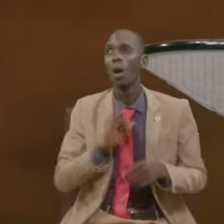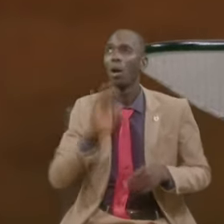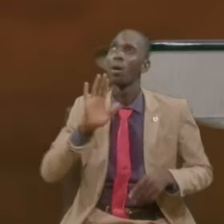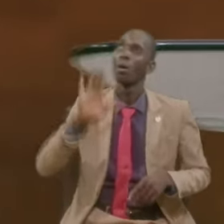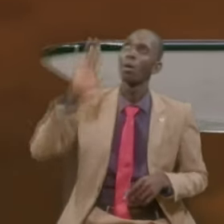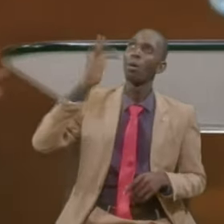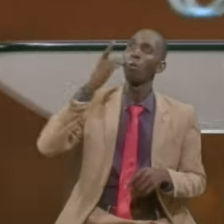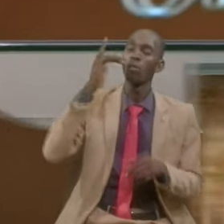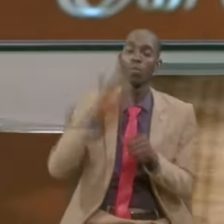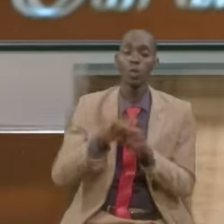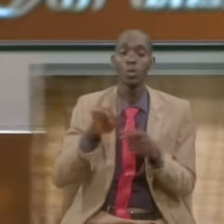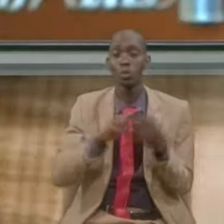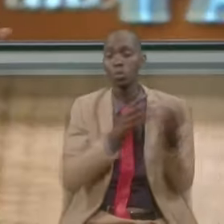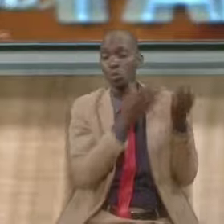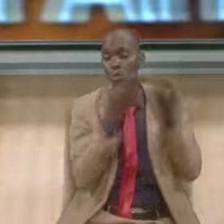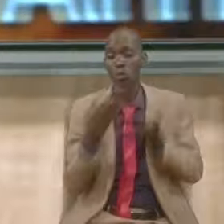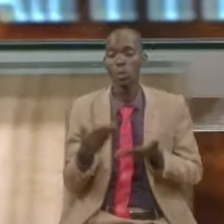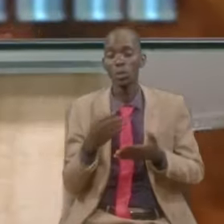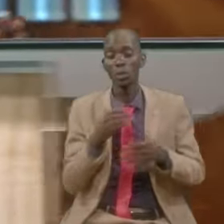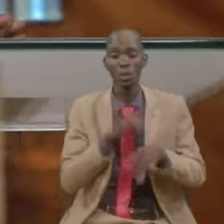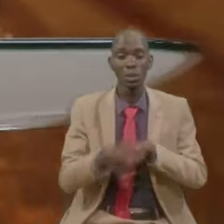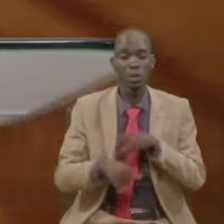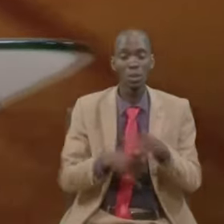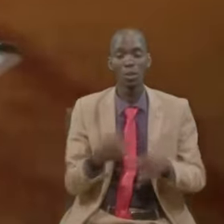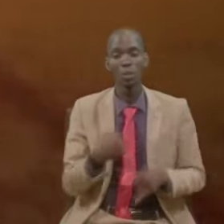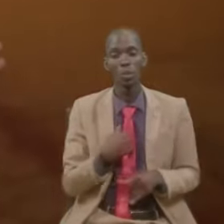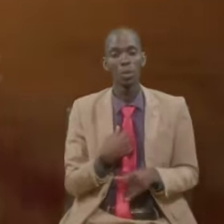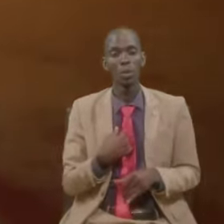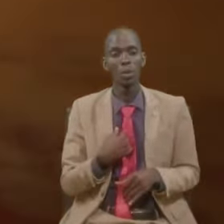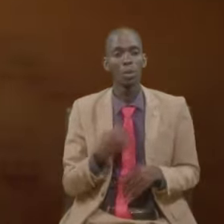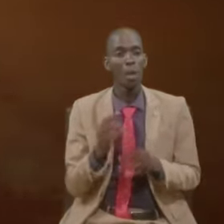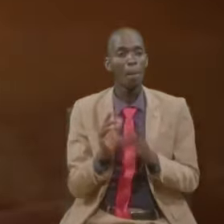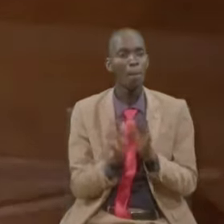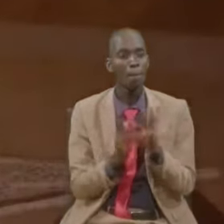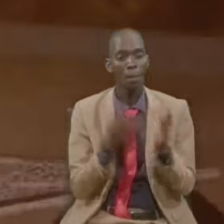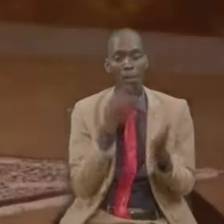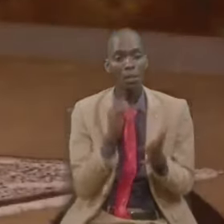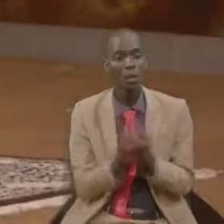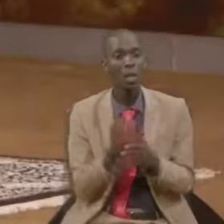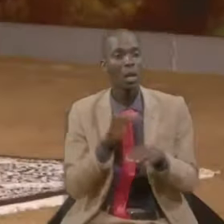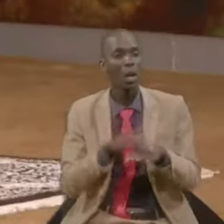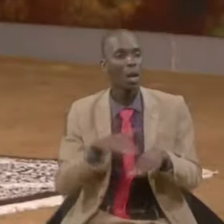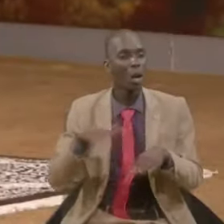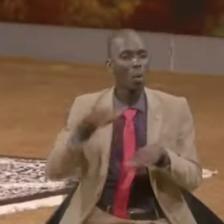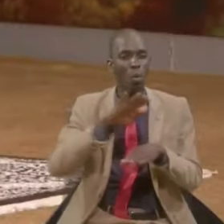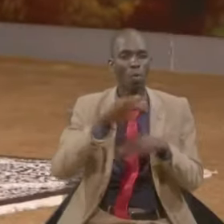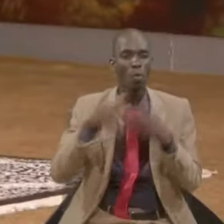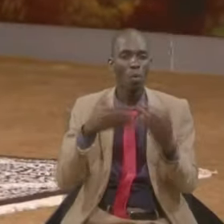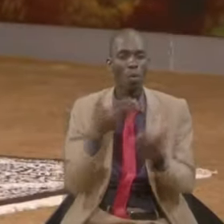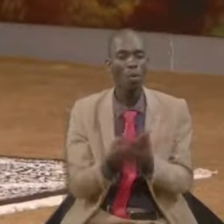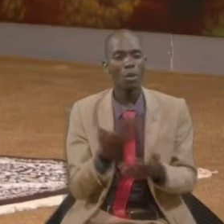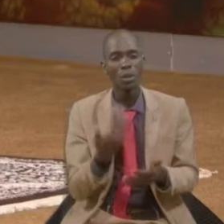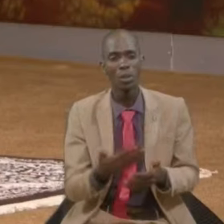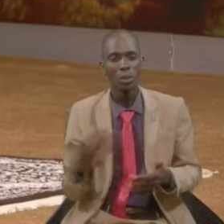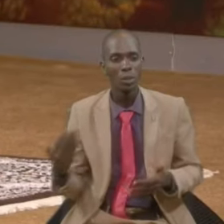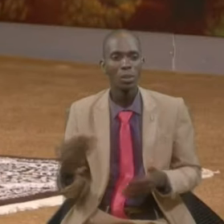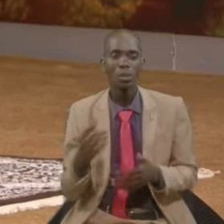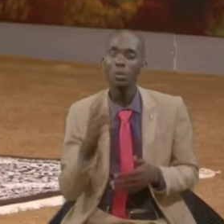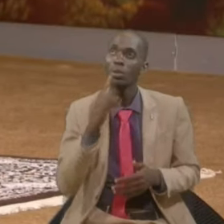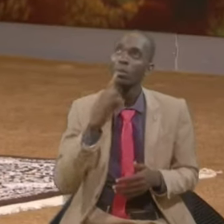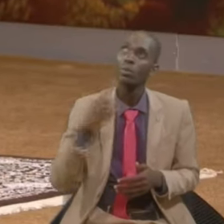a lie? It says, above all things, my brethren, swear